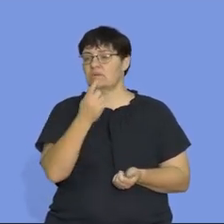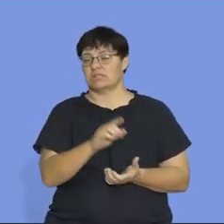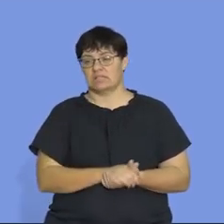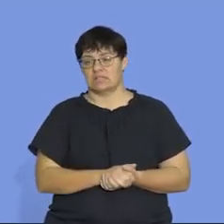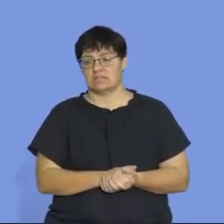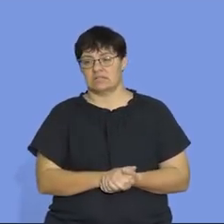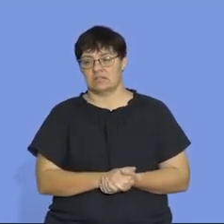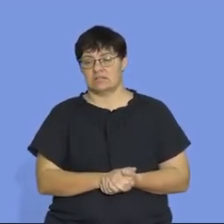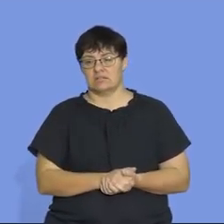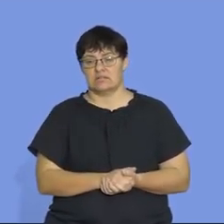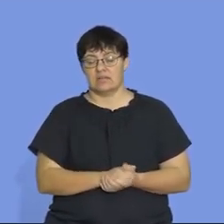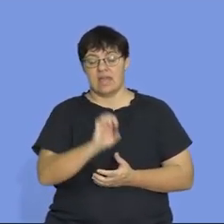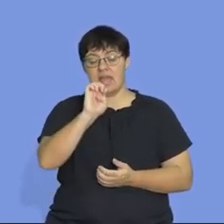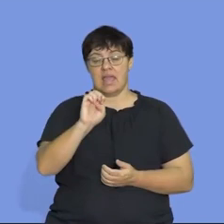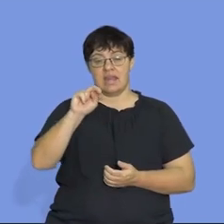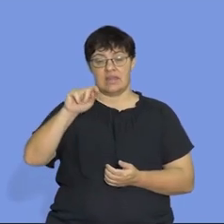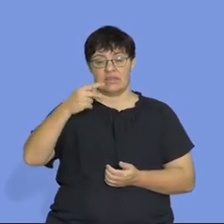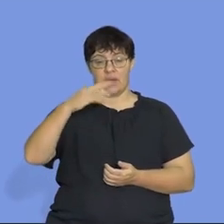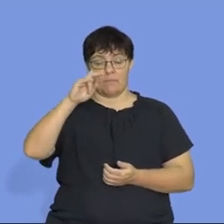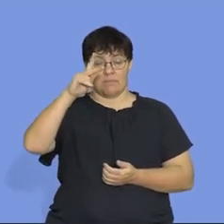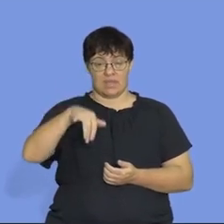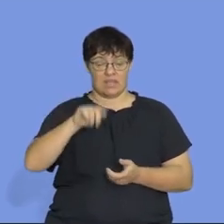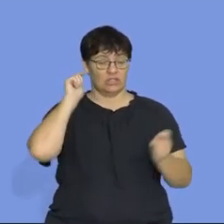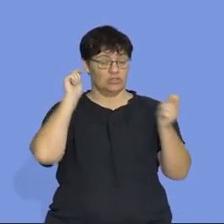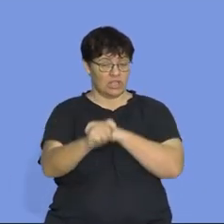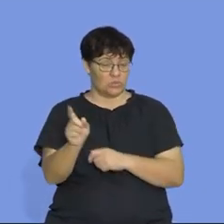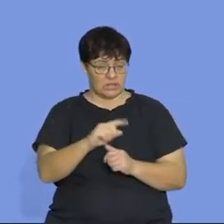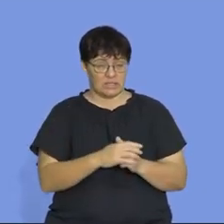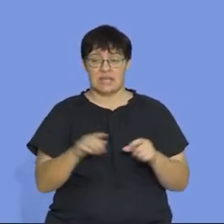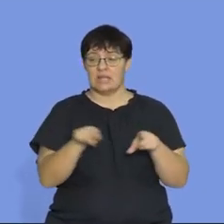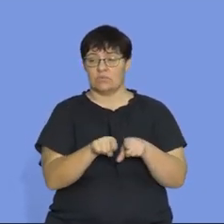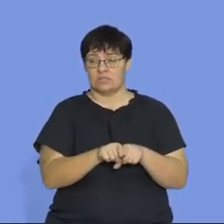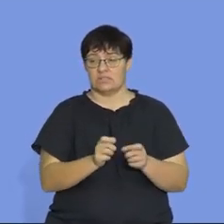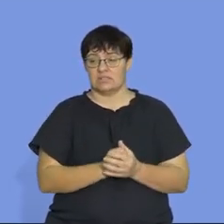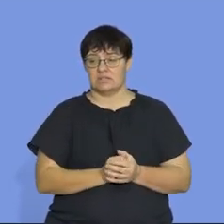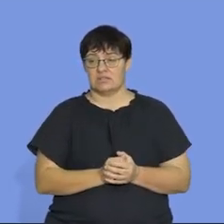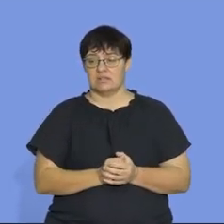enthalpy change of this reaction is equals to